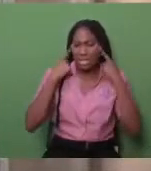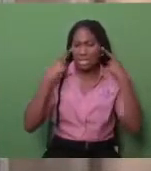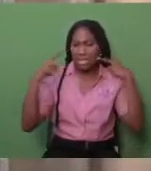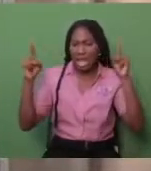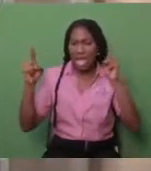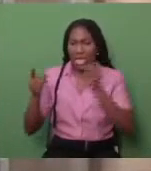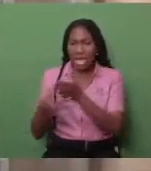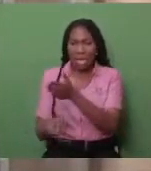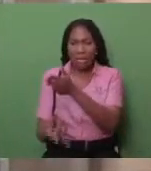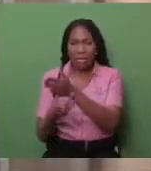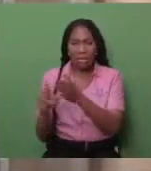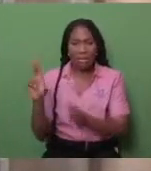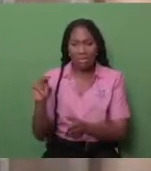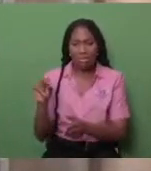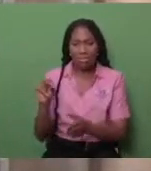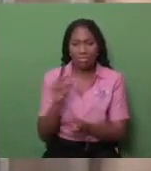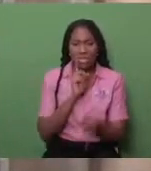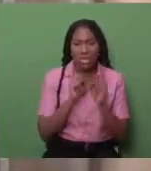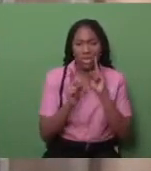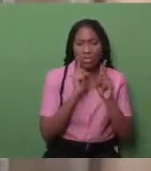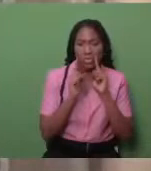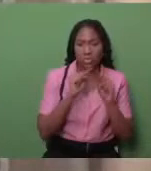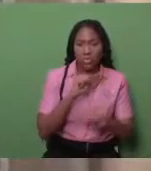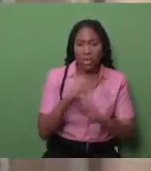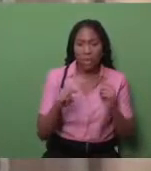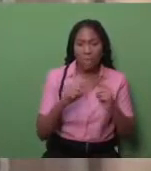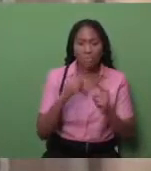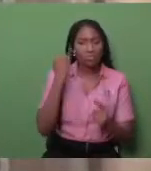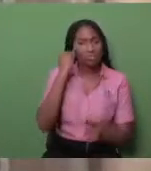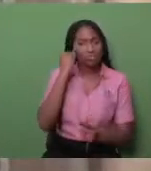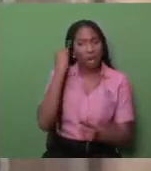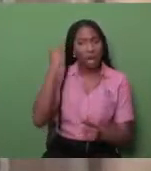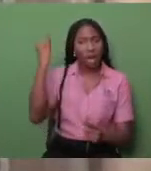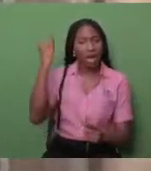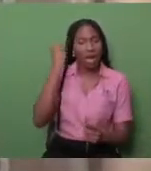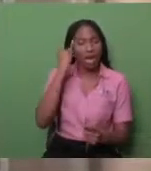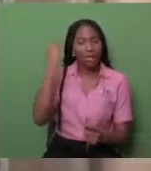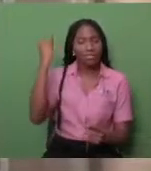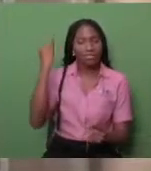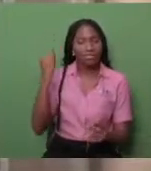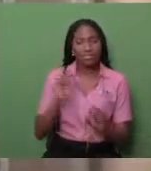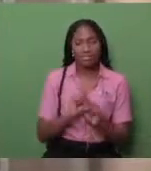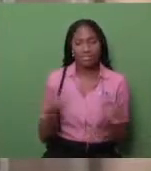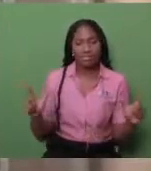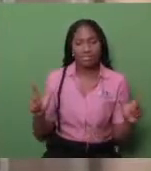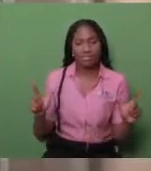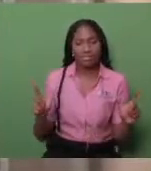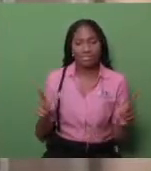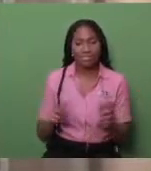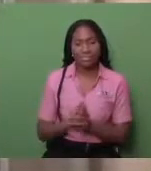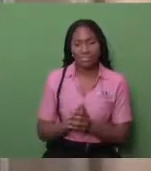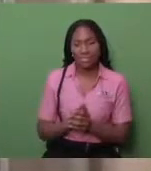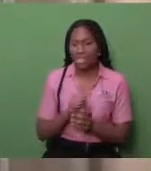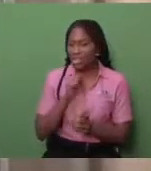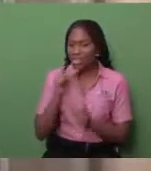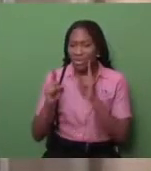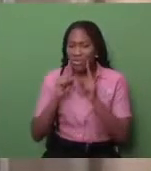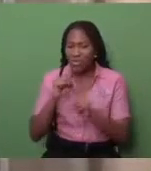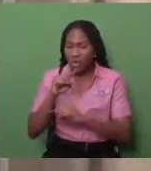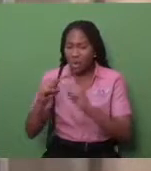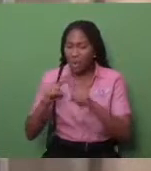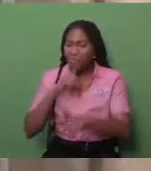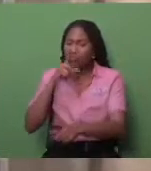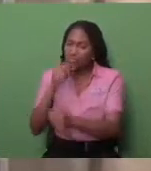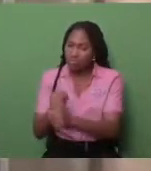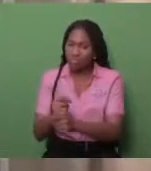said, he read the eulogy for the energy sector. First of all, we have to look at the unrealistic,